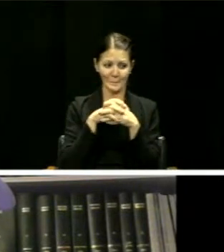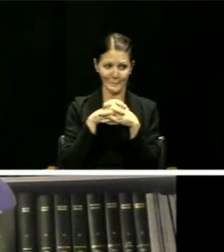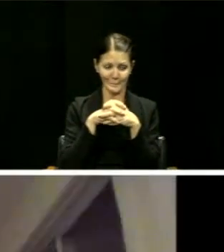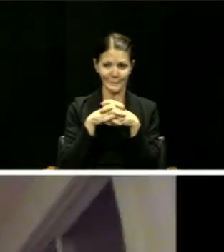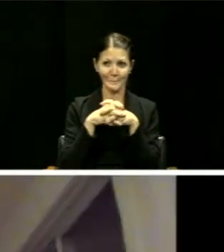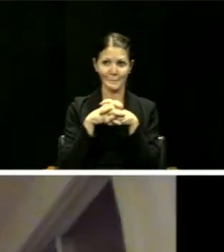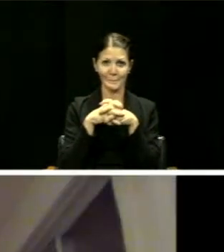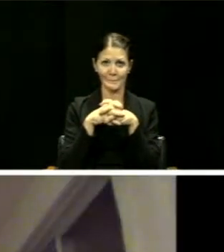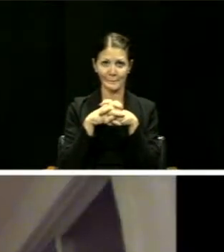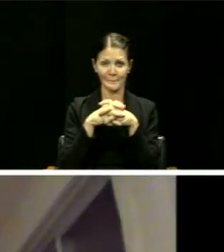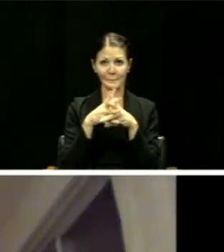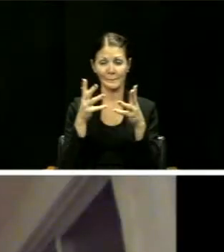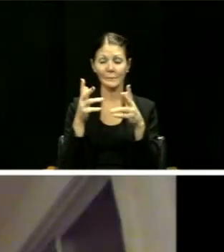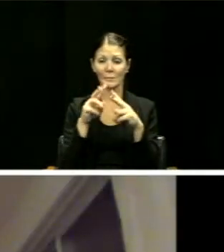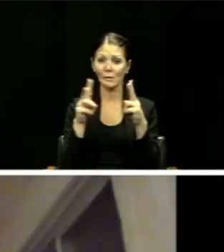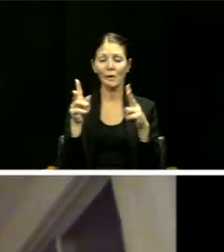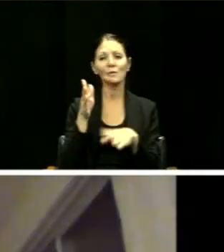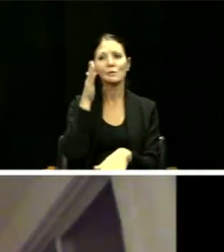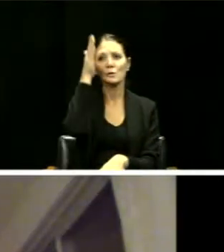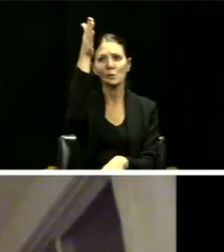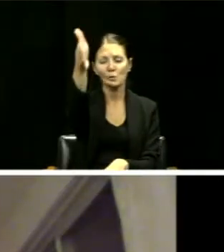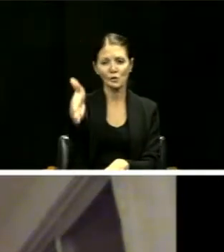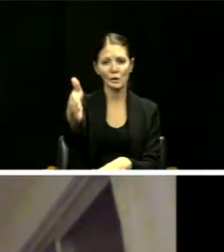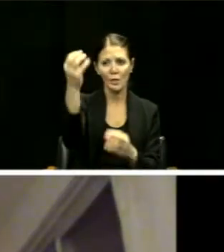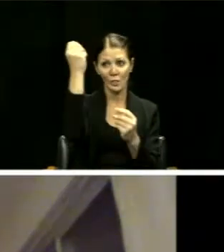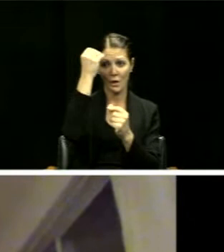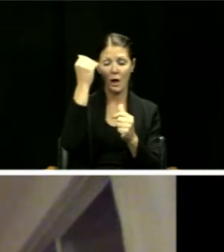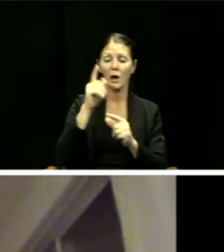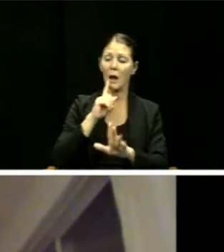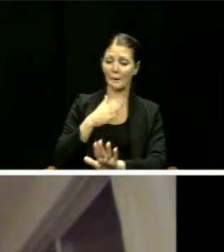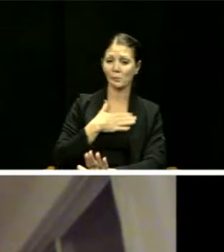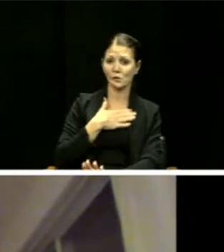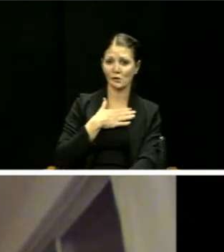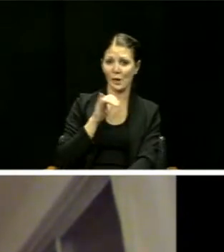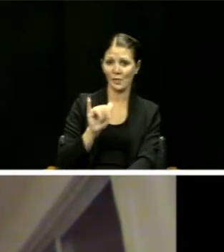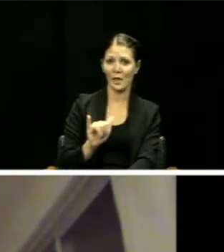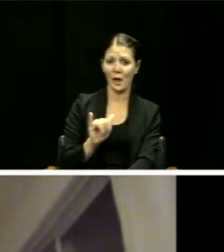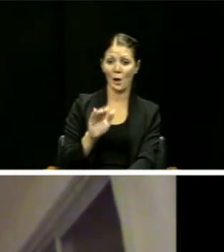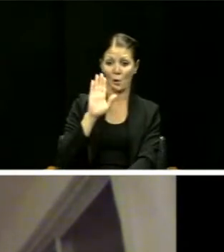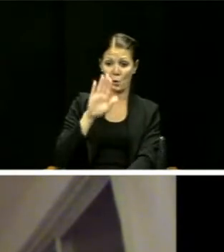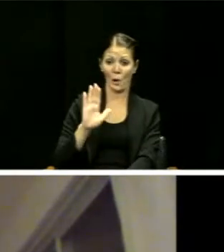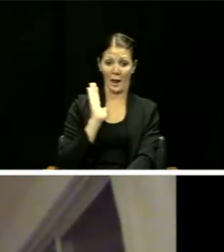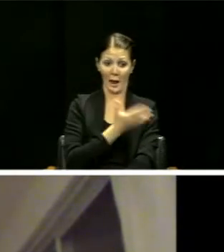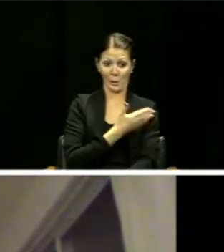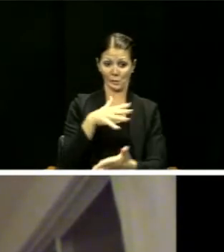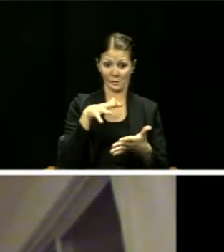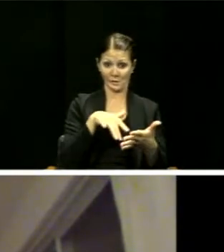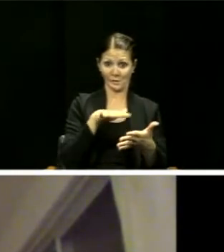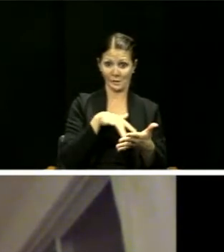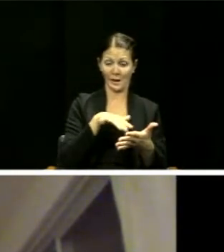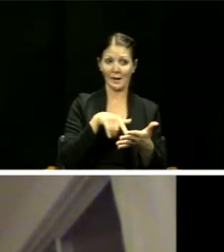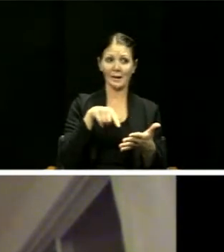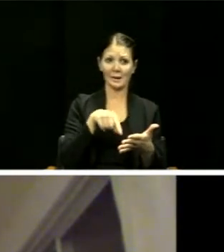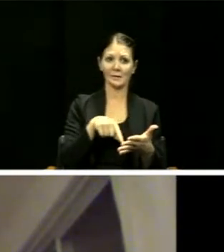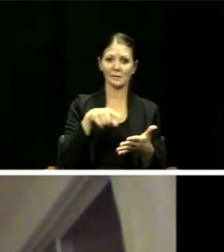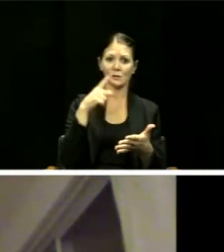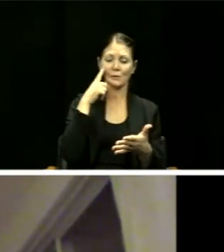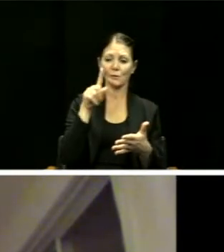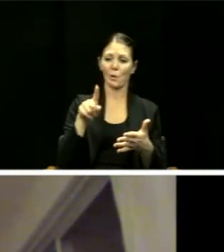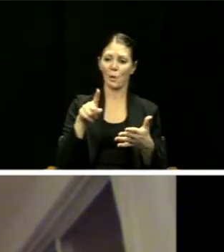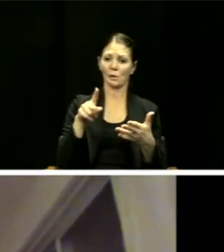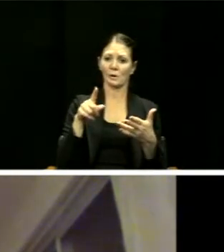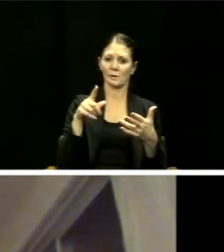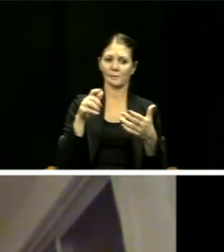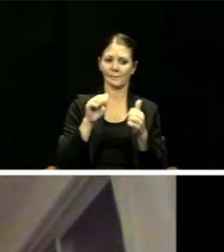looking forward thought, and I appreciate it. You know, obviously our study here was to look at addressing